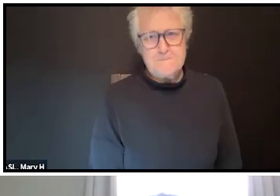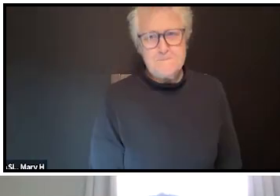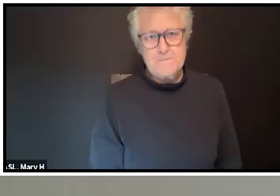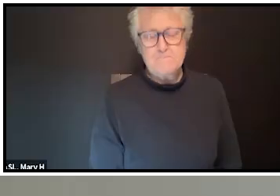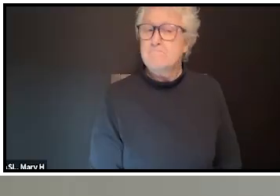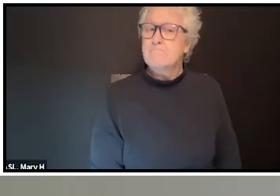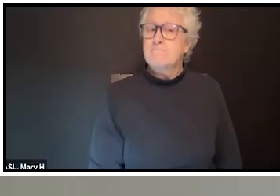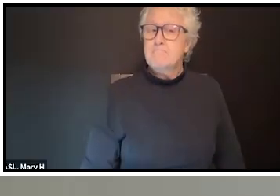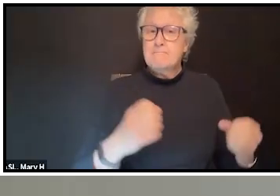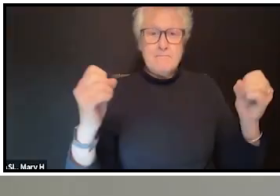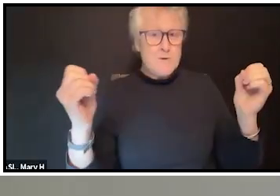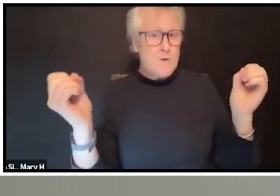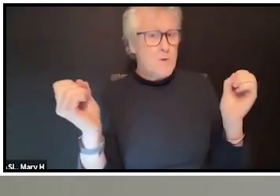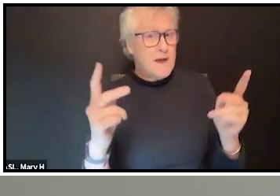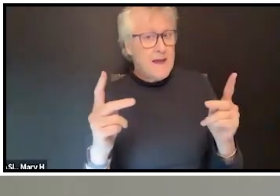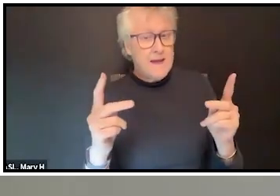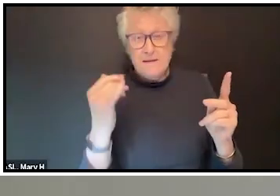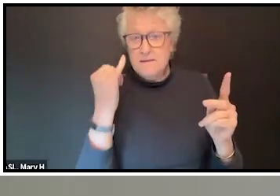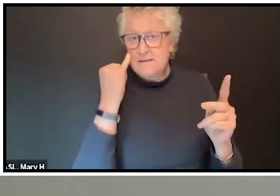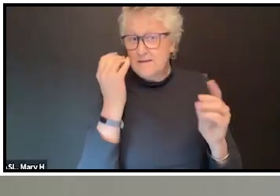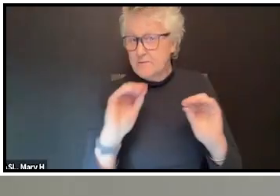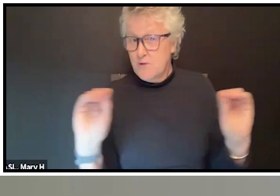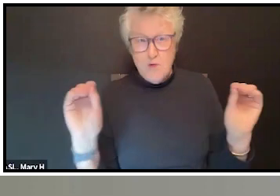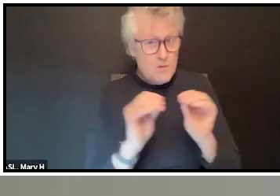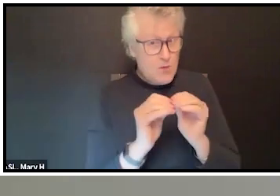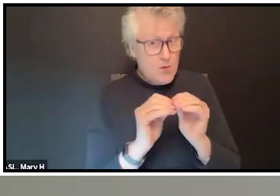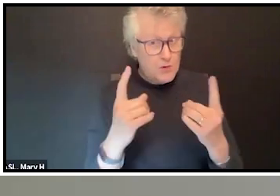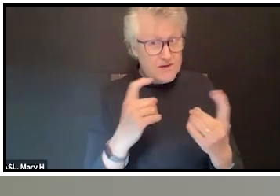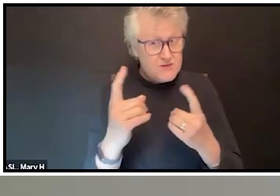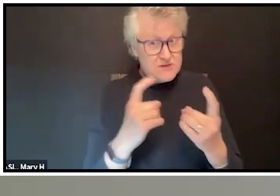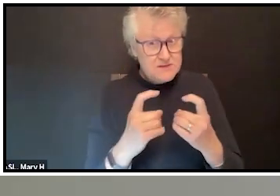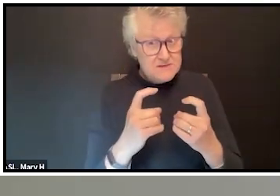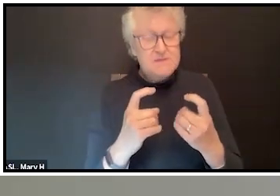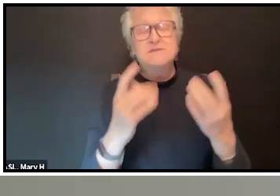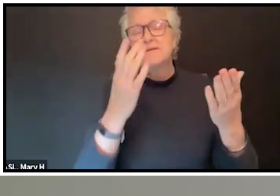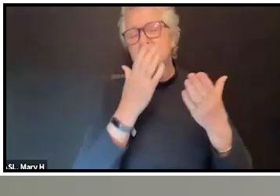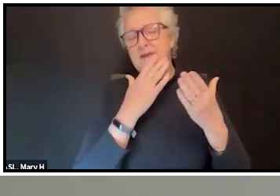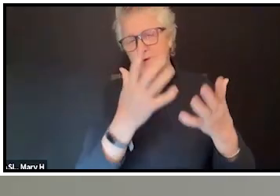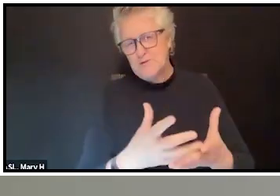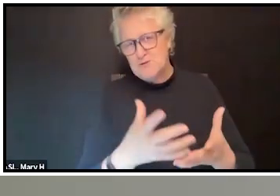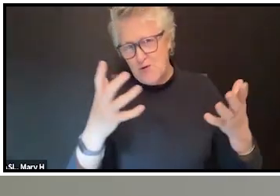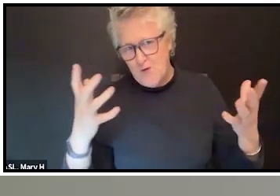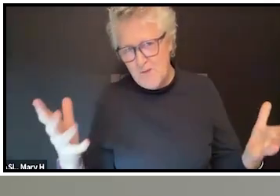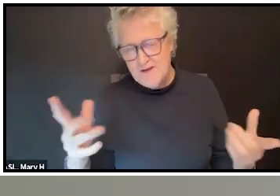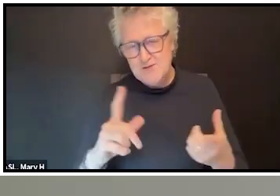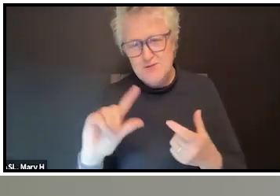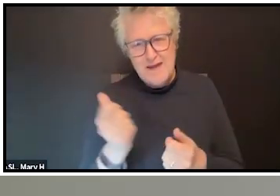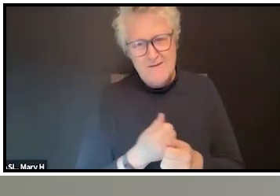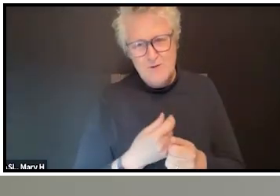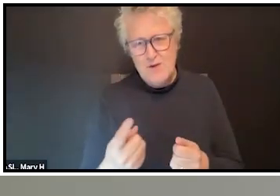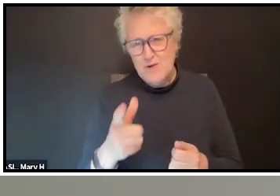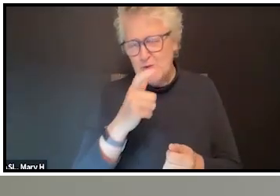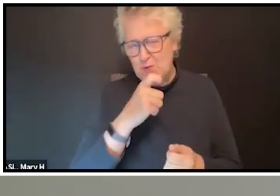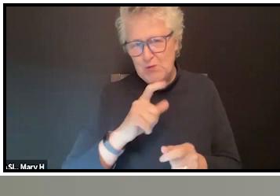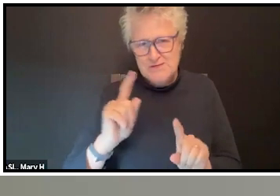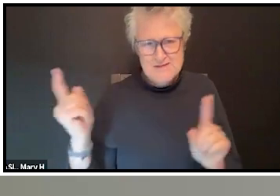All right. Well, if there aren't any other questions, thank you so much to everybody who has attended. We always